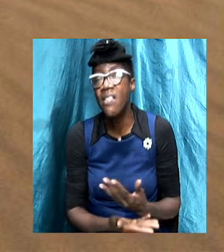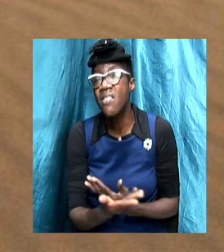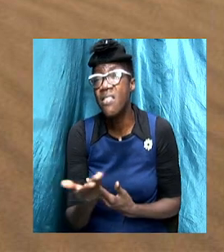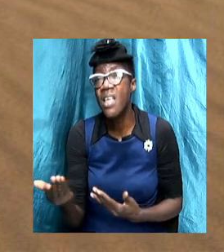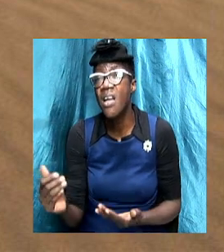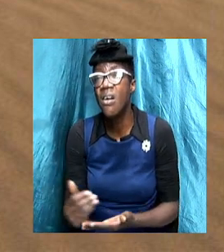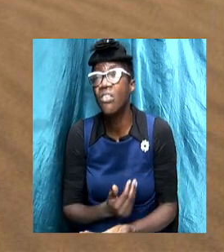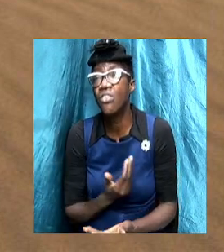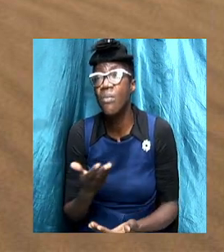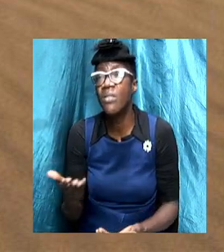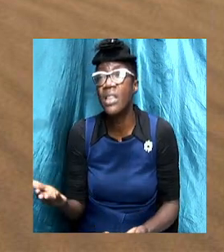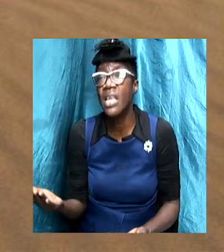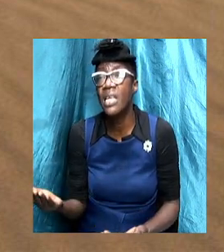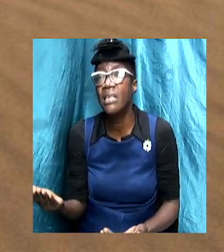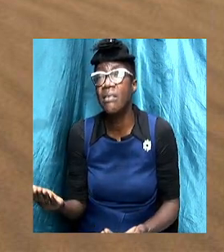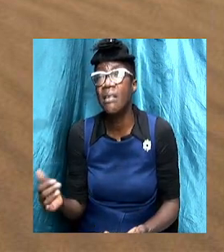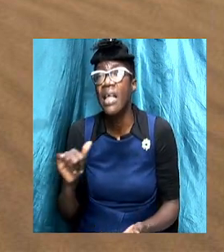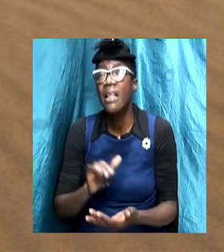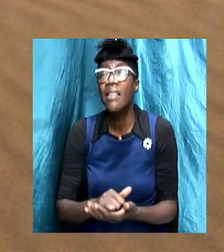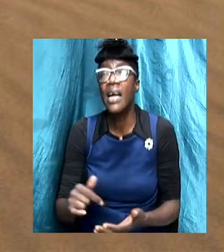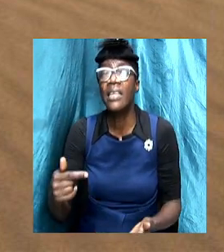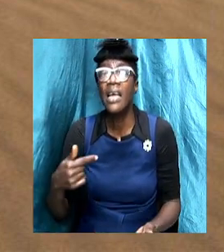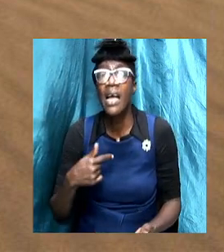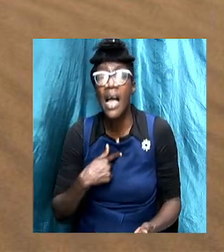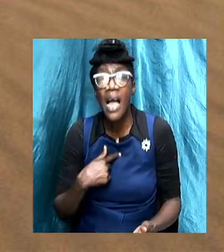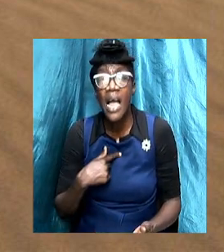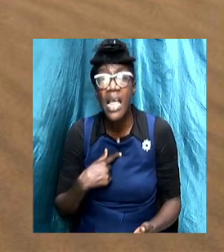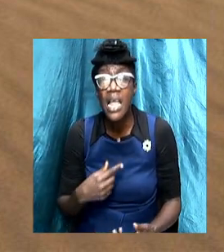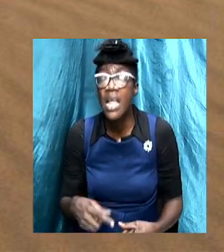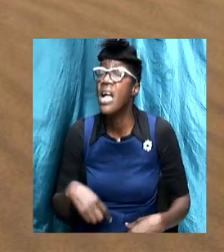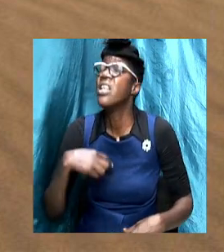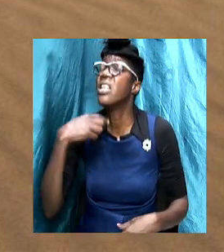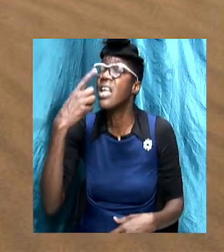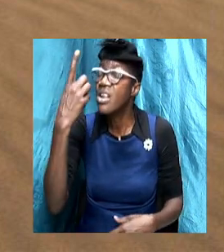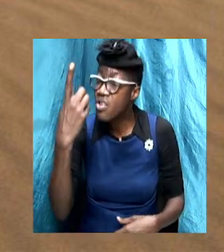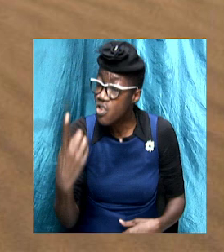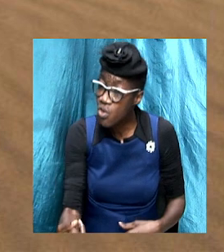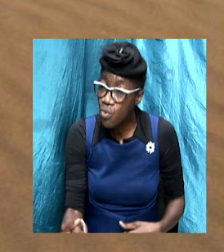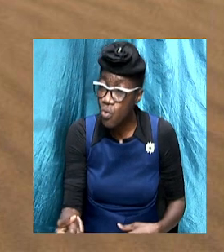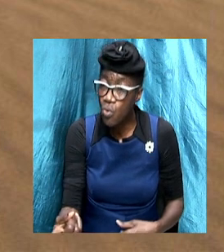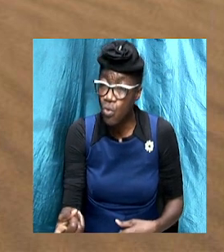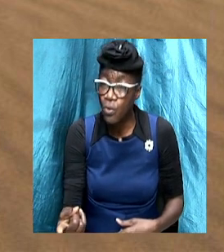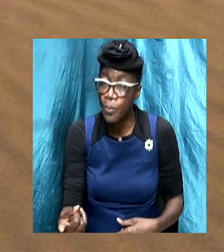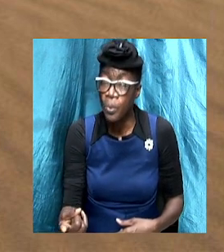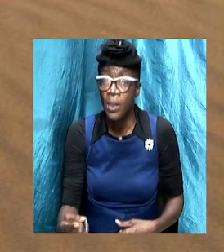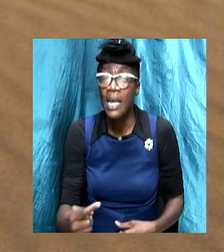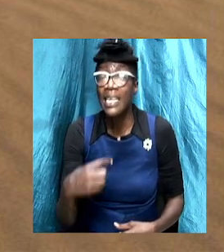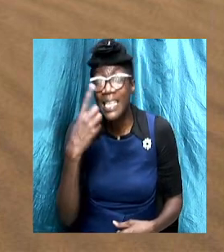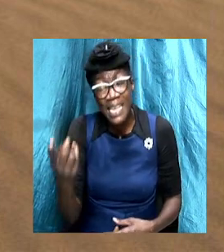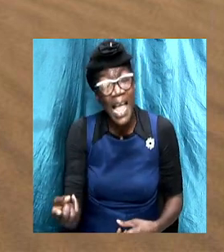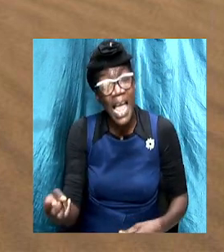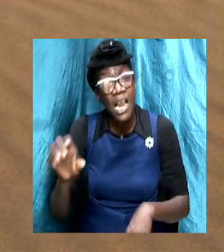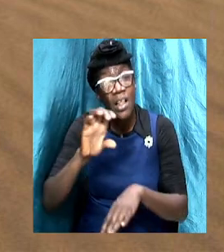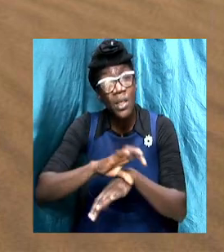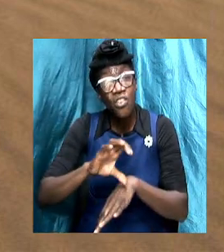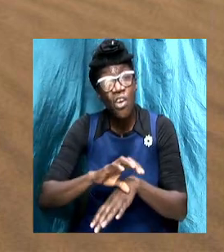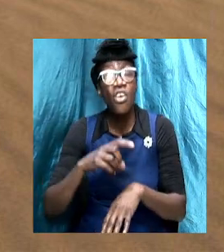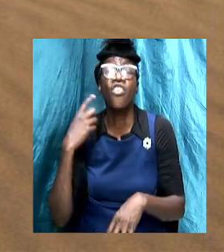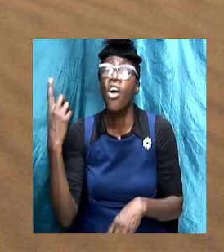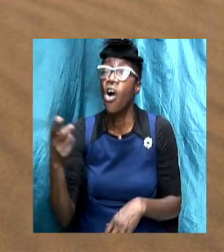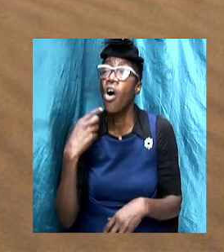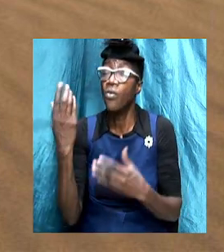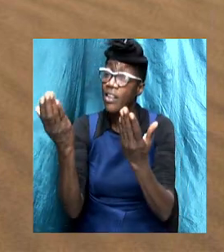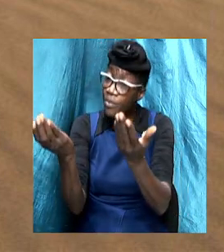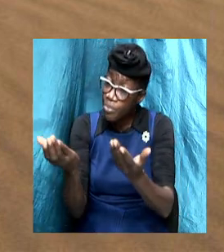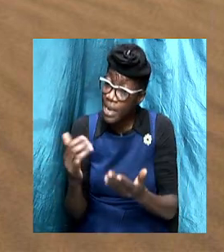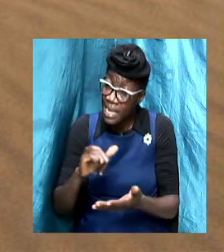things that I have instructed you, Timothy, to tell the church. I must always bring